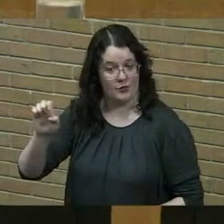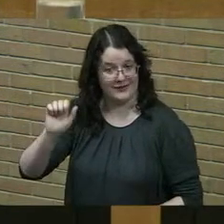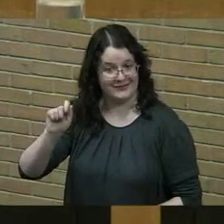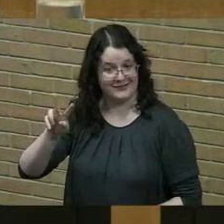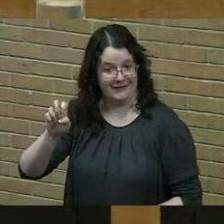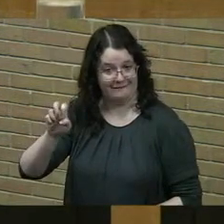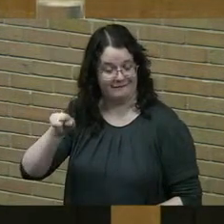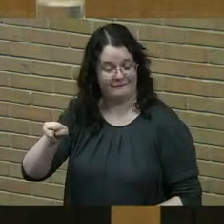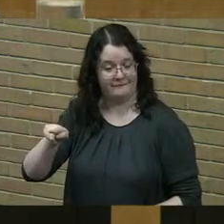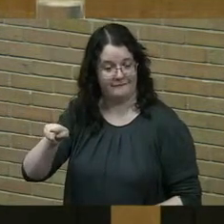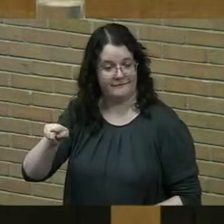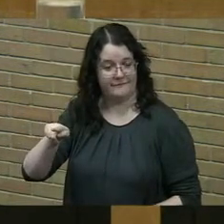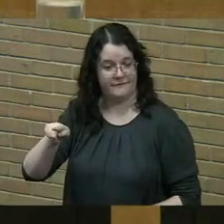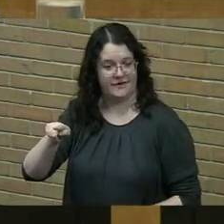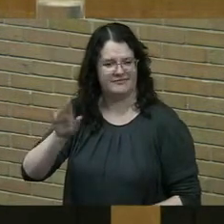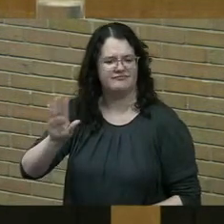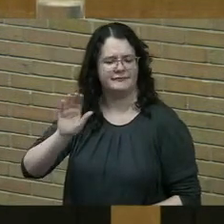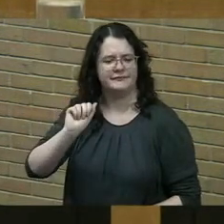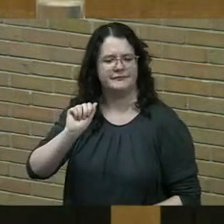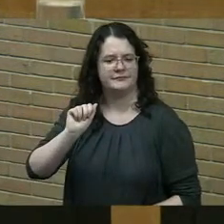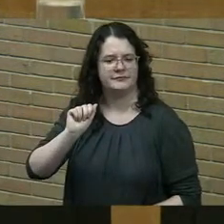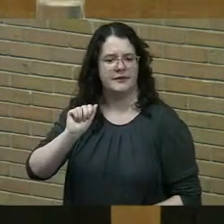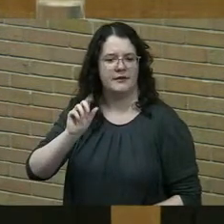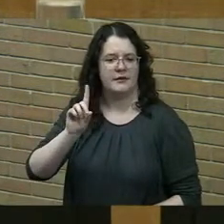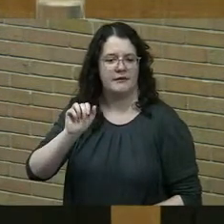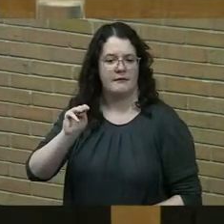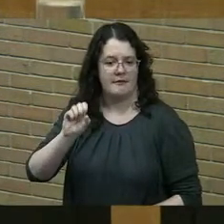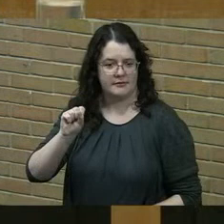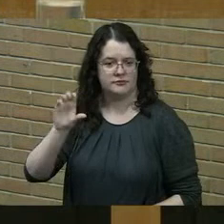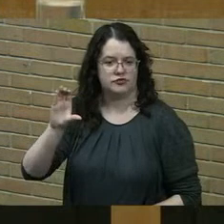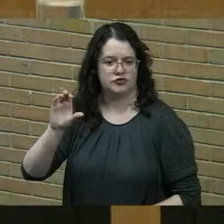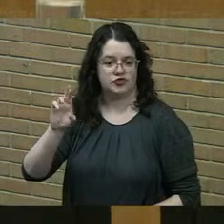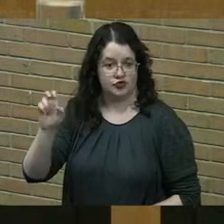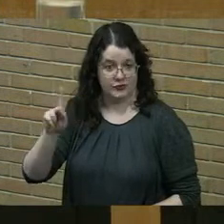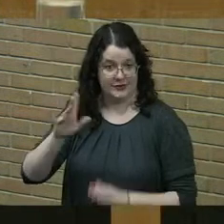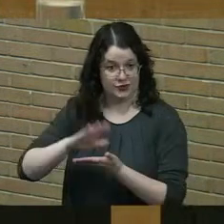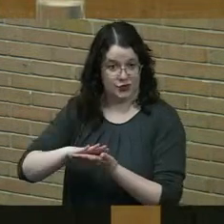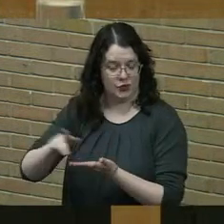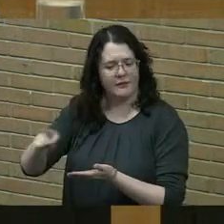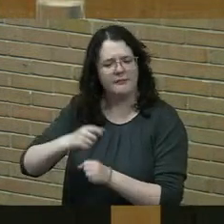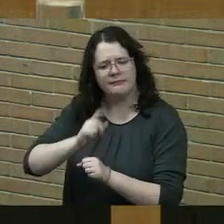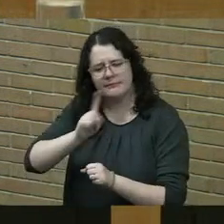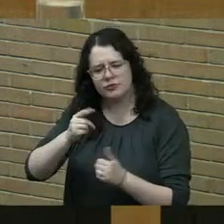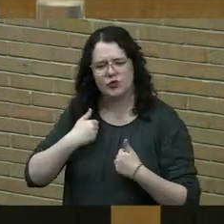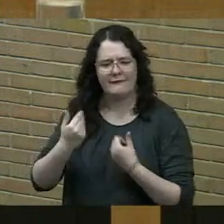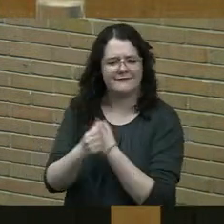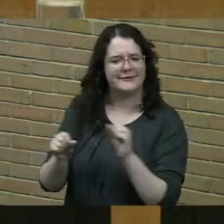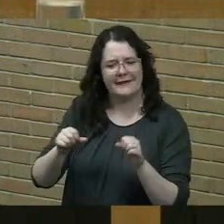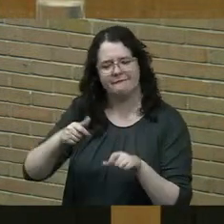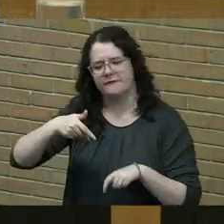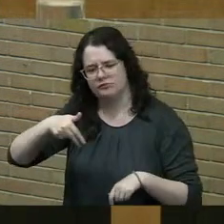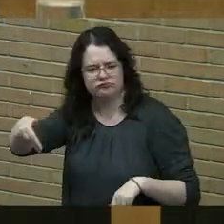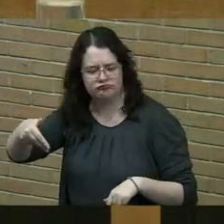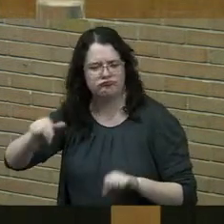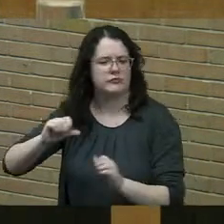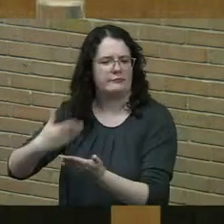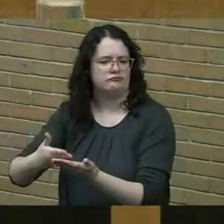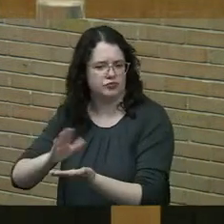the Allens Creek School there have a safe path to get to